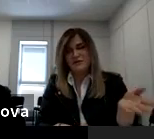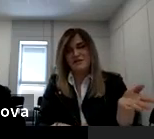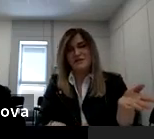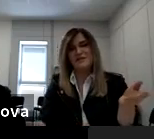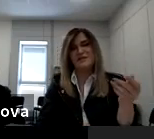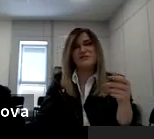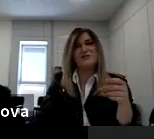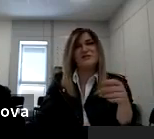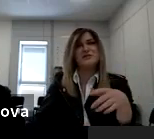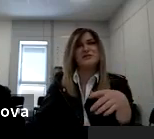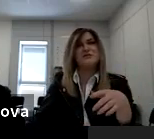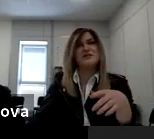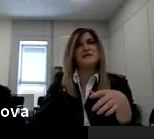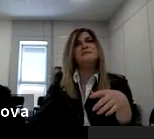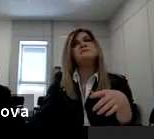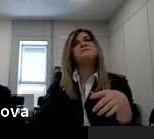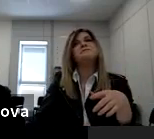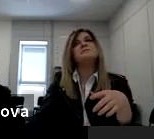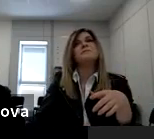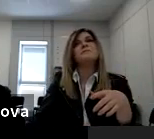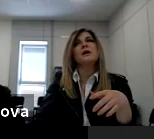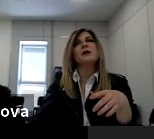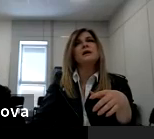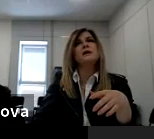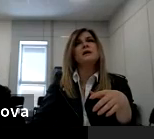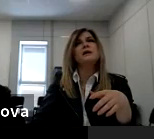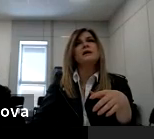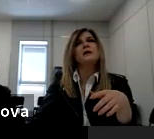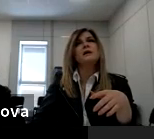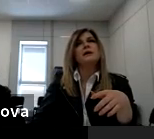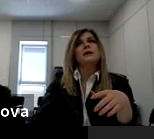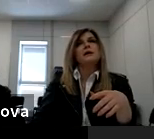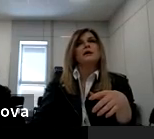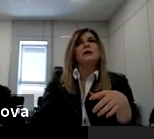of any facade actually, or surface.